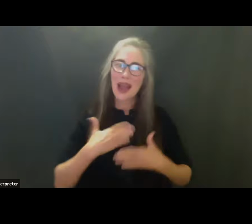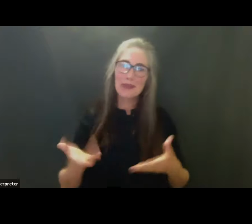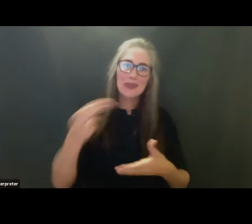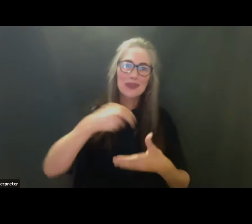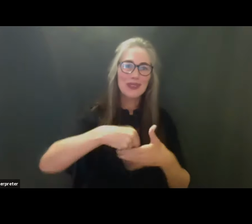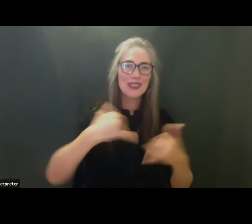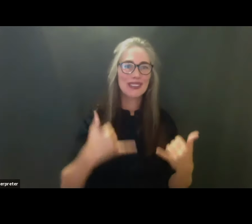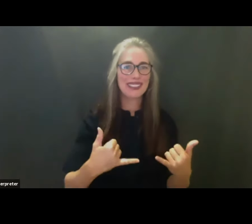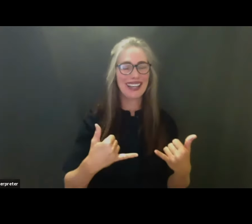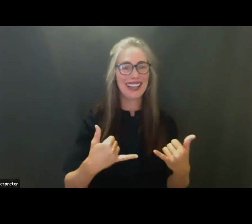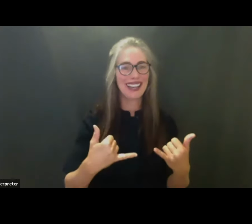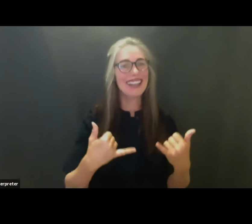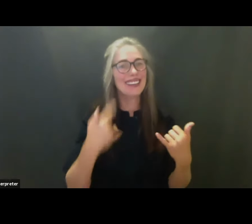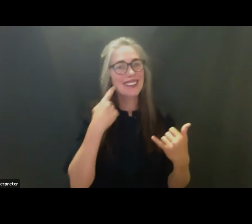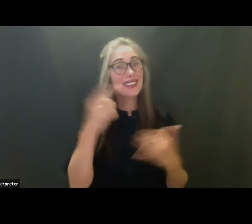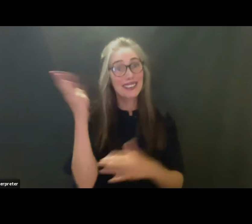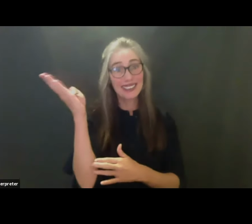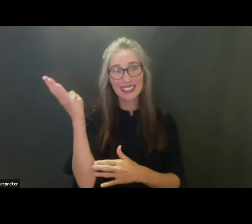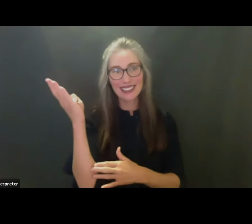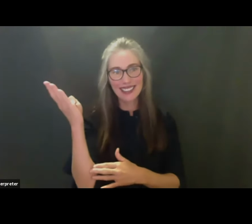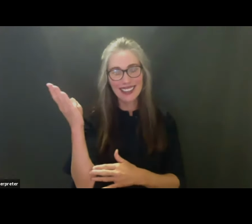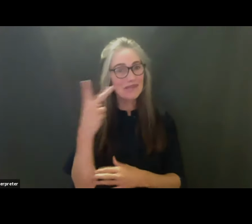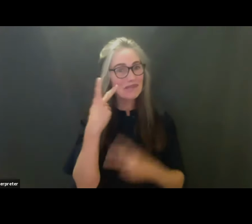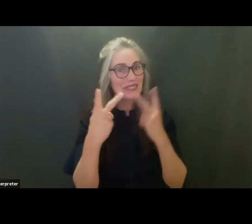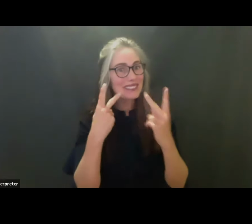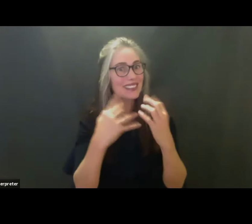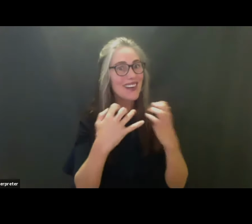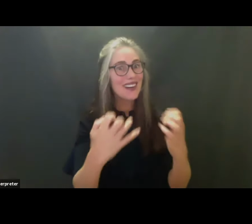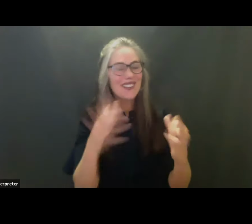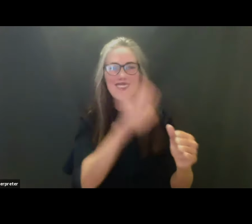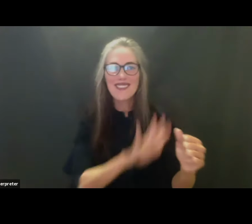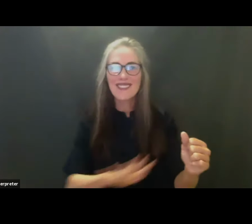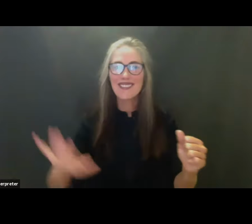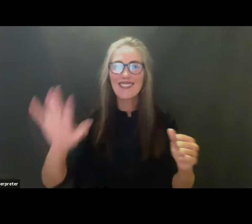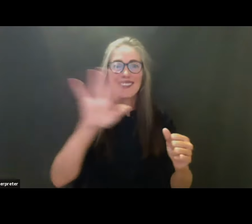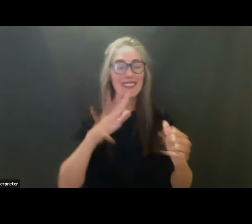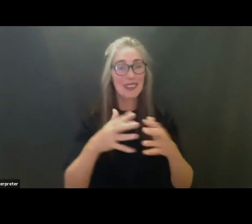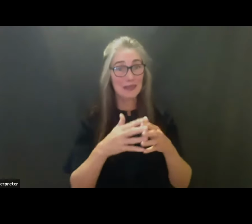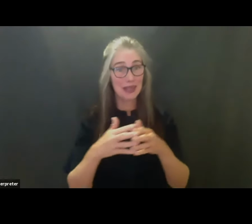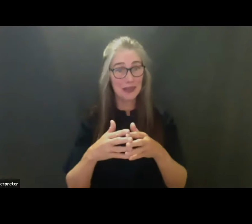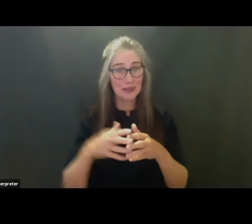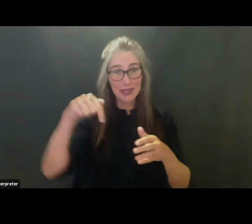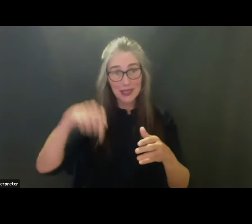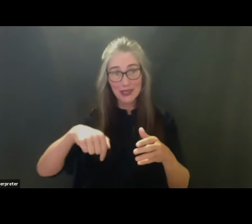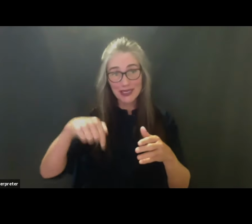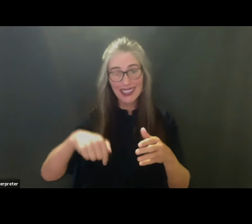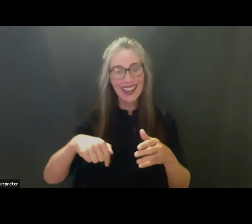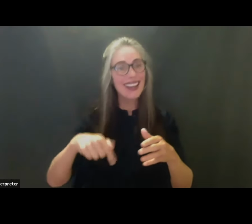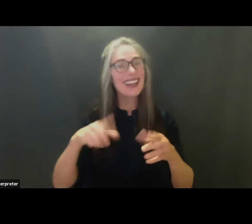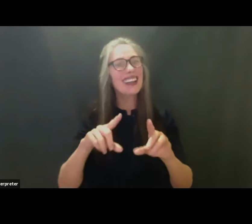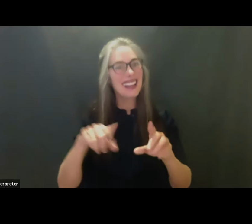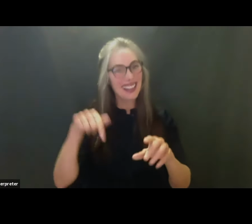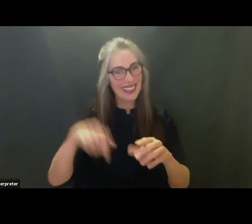that we have audience members from across the country. Today's talk is part of the IHC's public event series Living Democracy